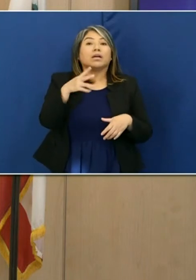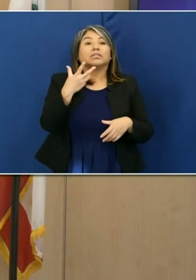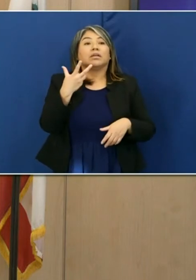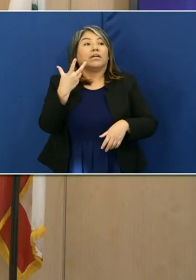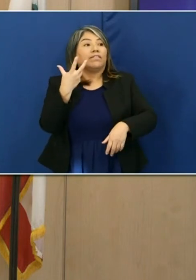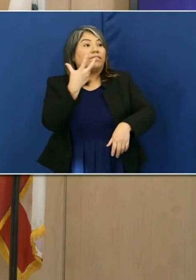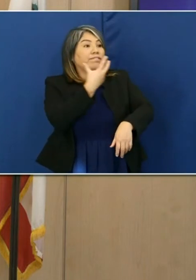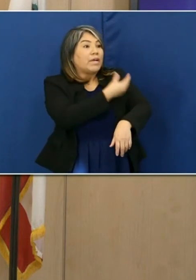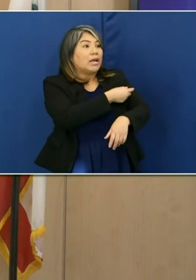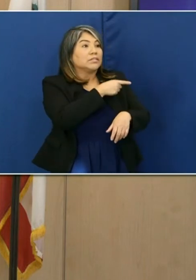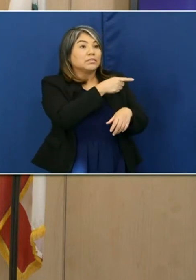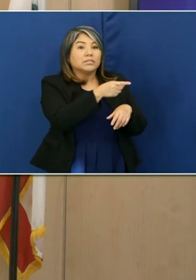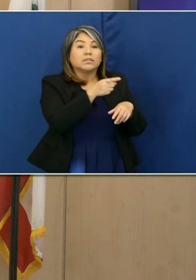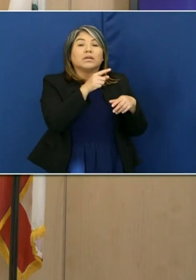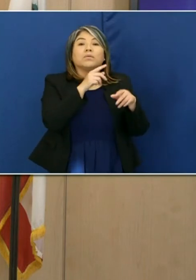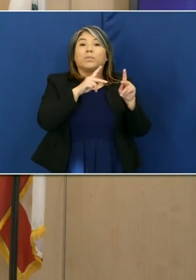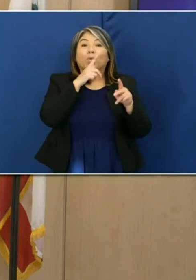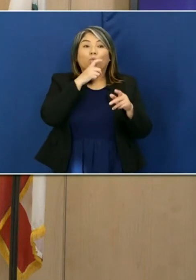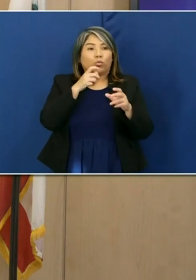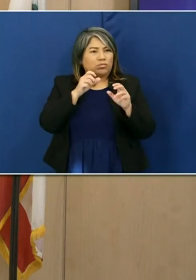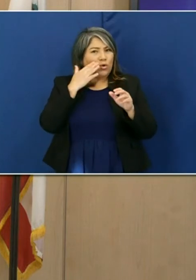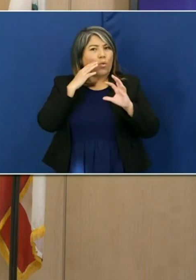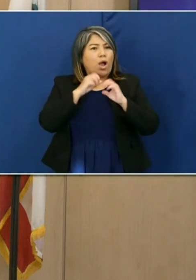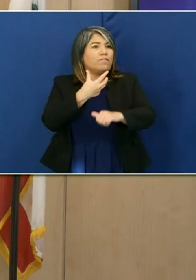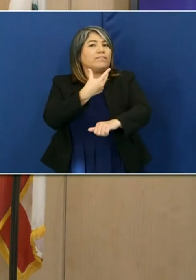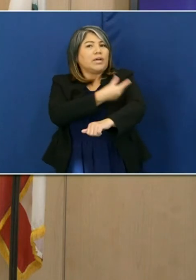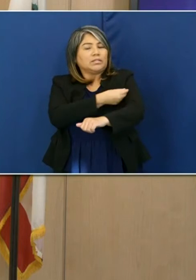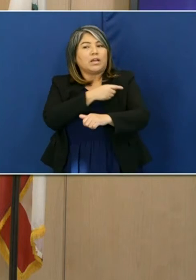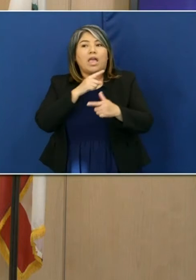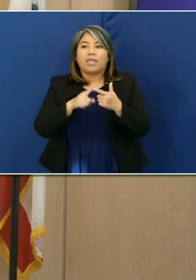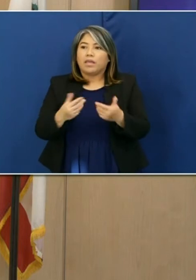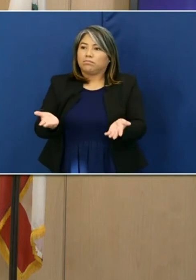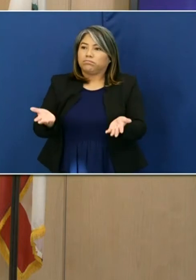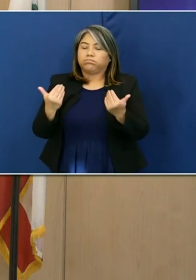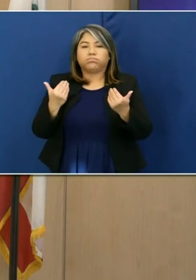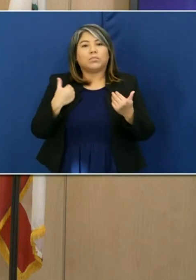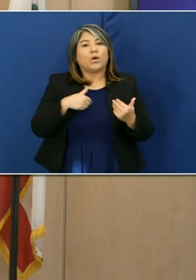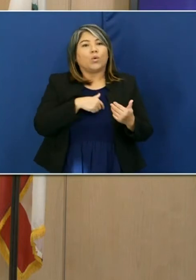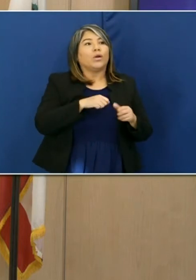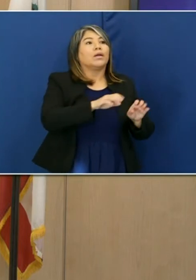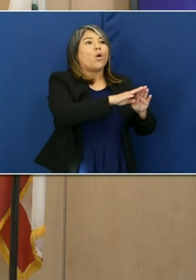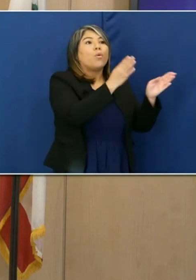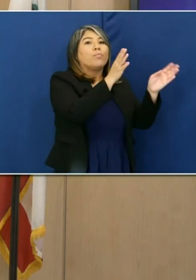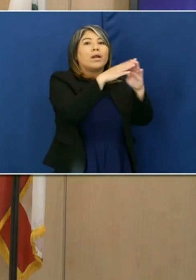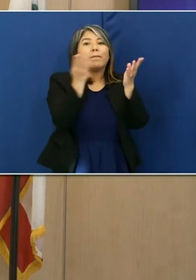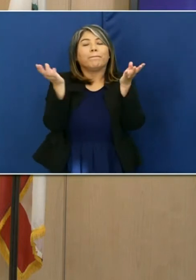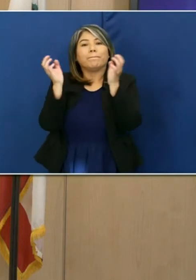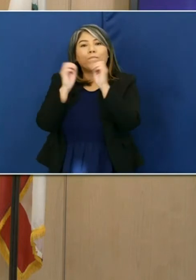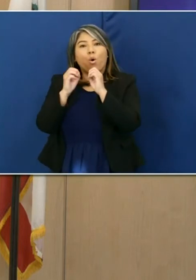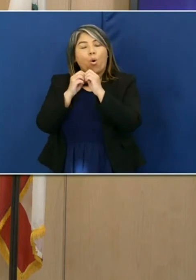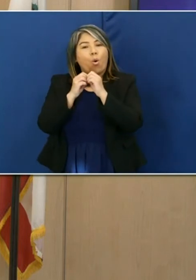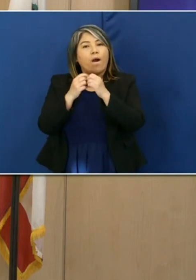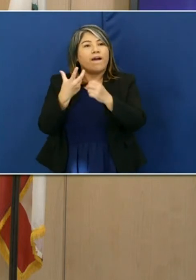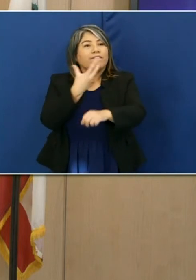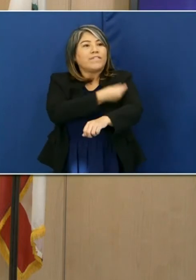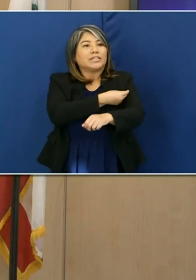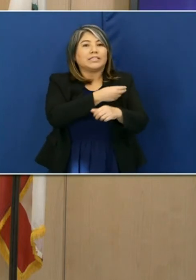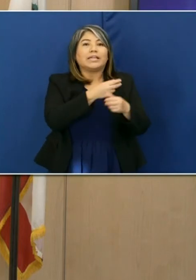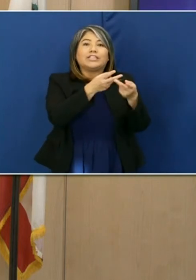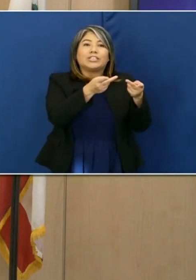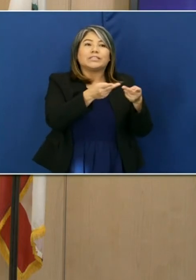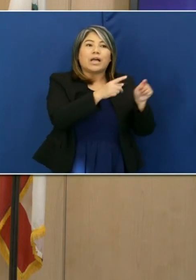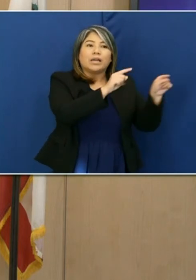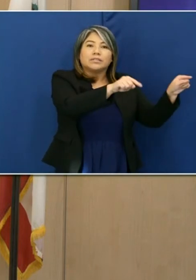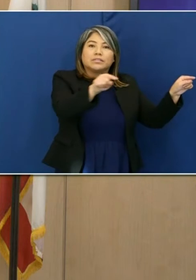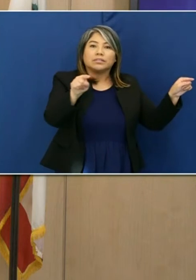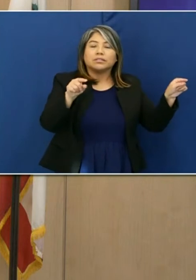vaccinators, activating that workforce that will then enable us to open up more vaccination sites in